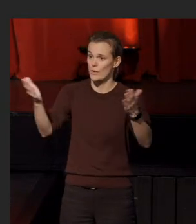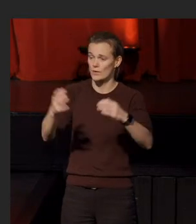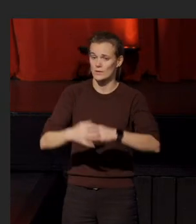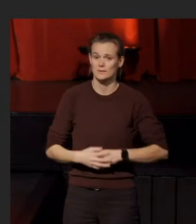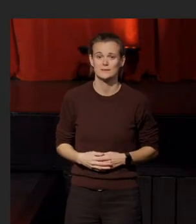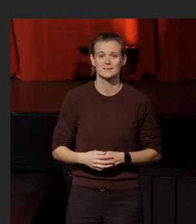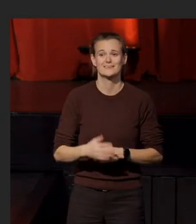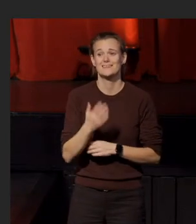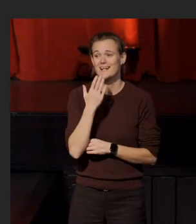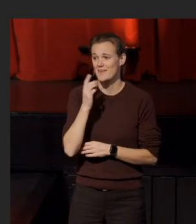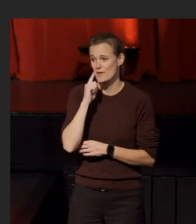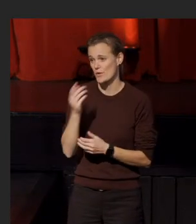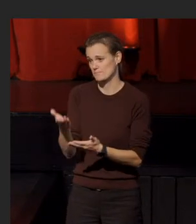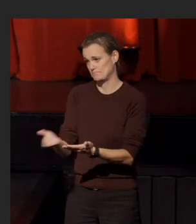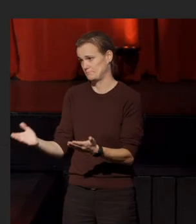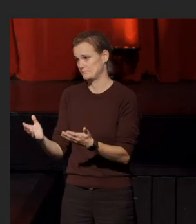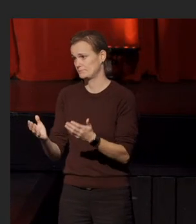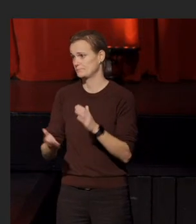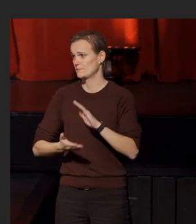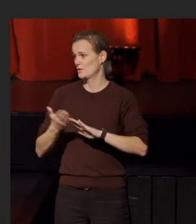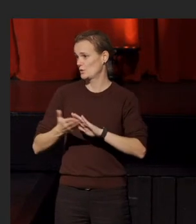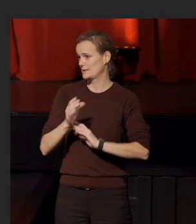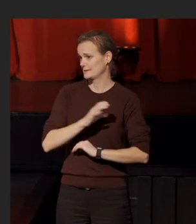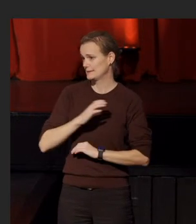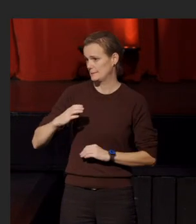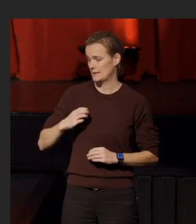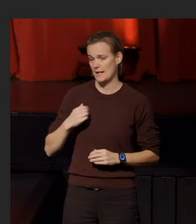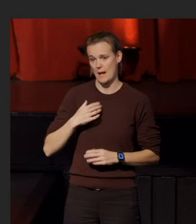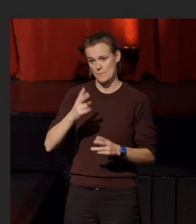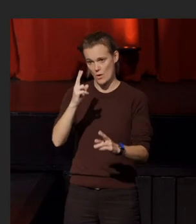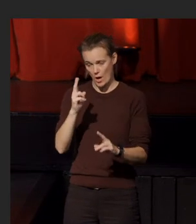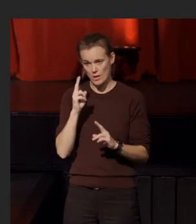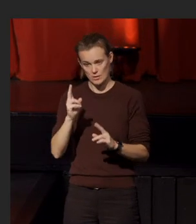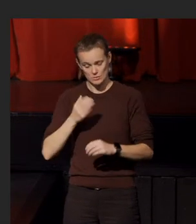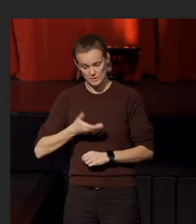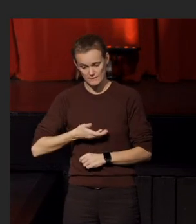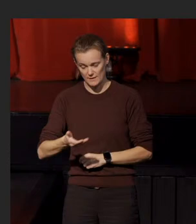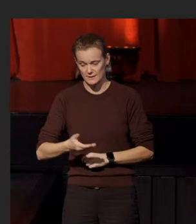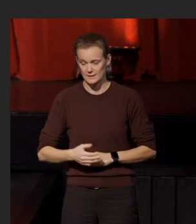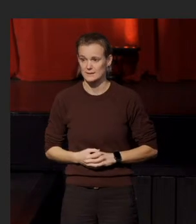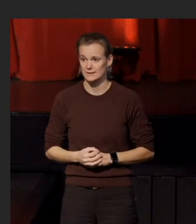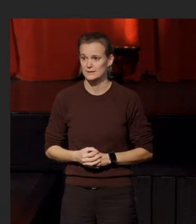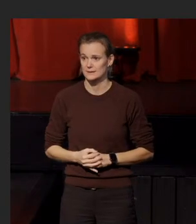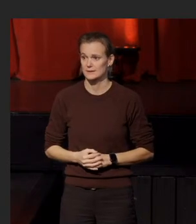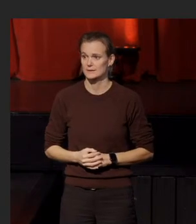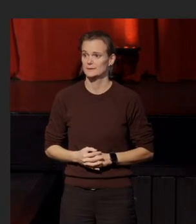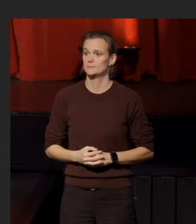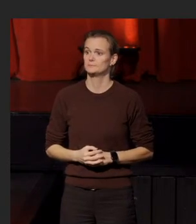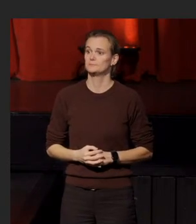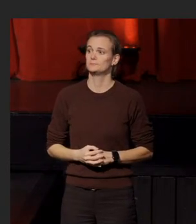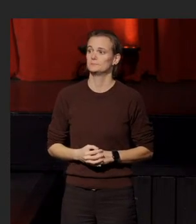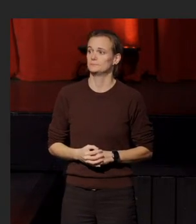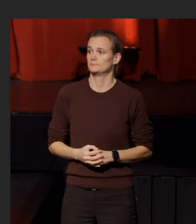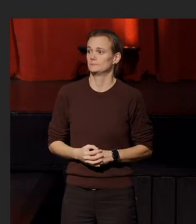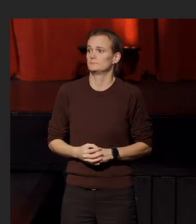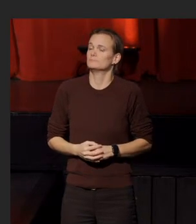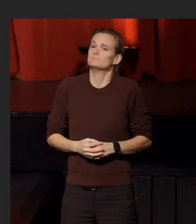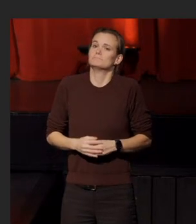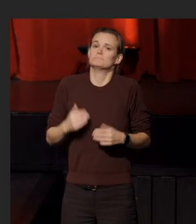especially to the Stanfield organizers. I'm really honored to be here as part of this conversation that we're having. And I guess I'll begin